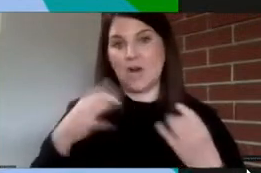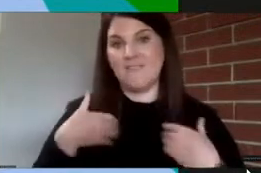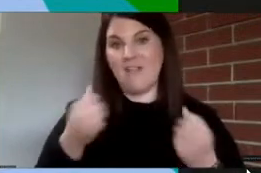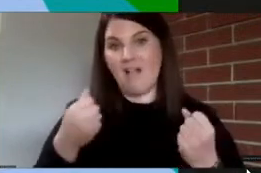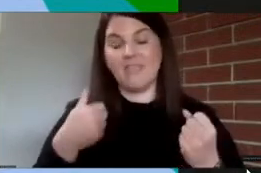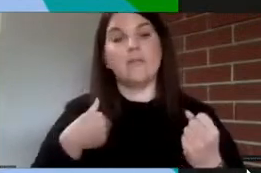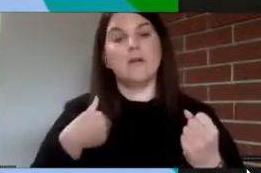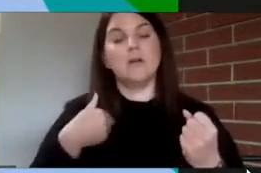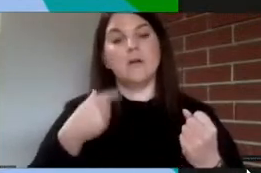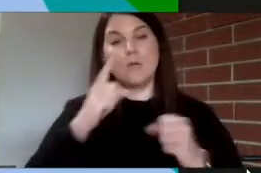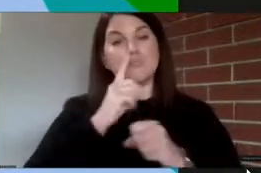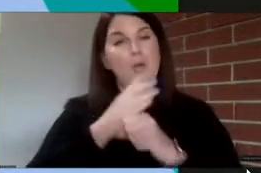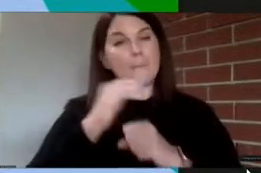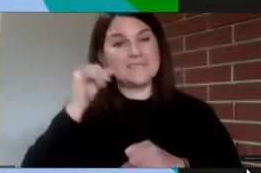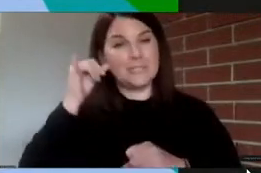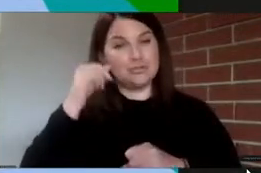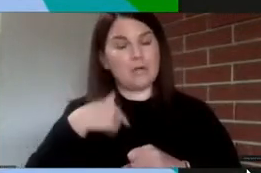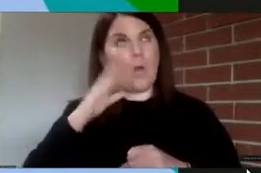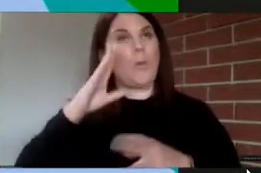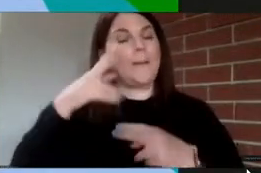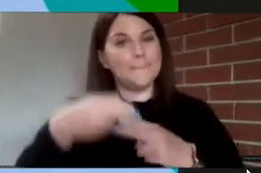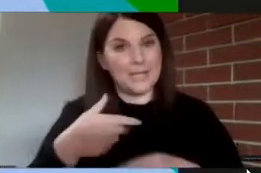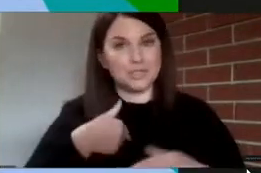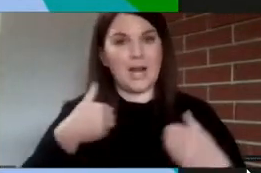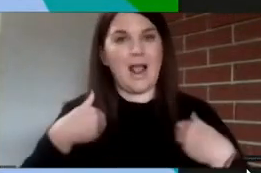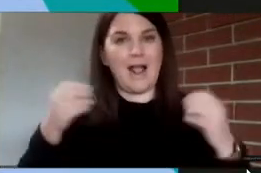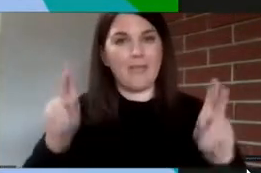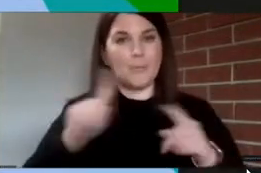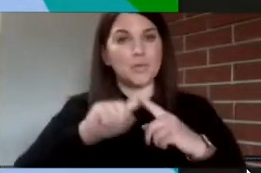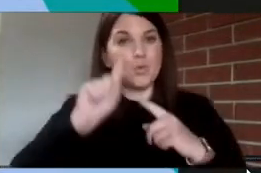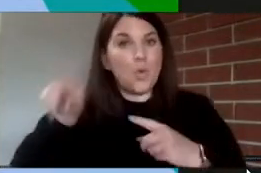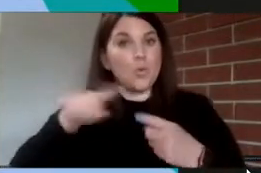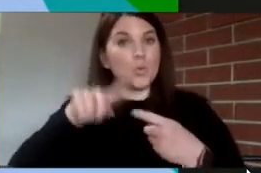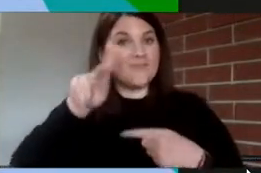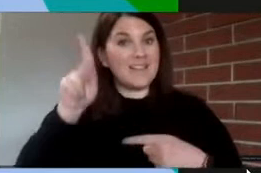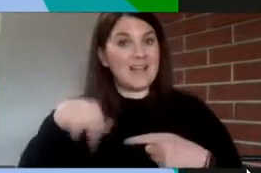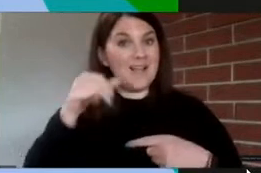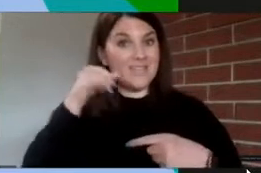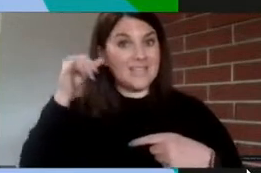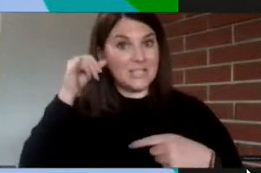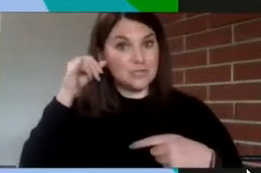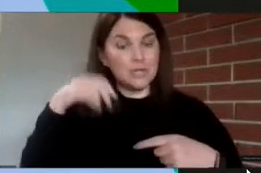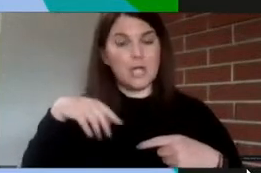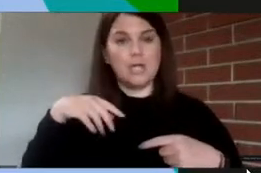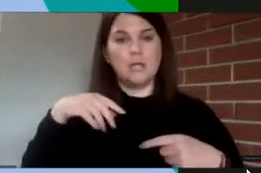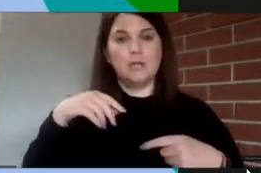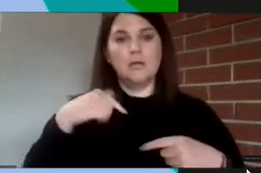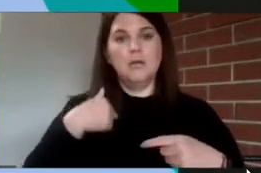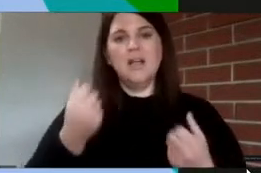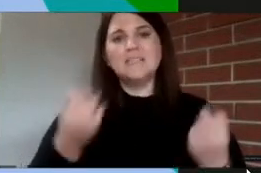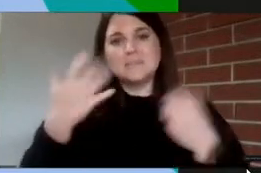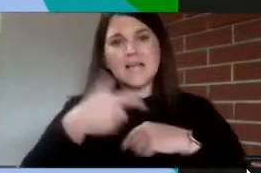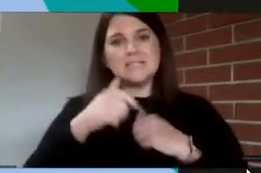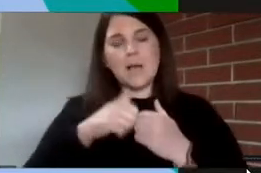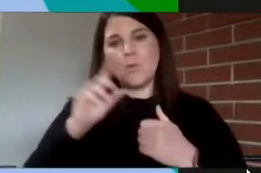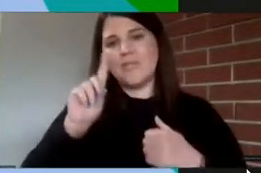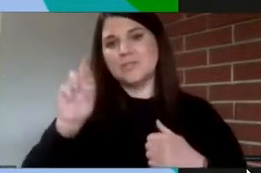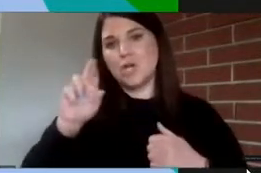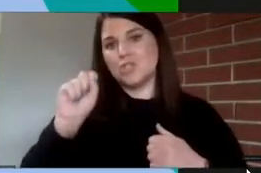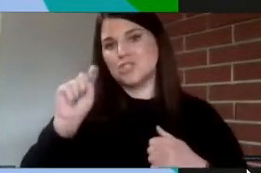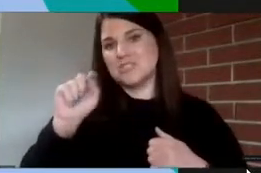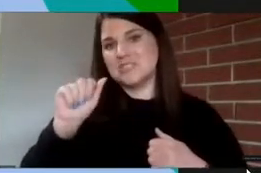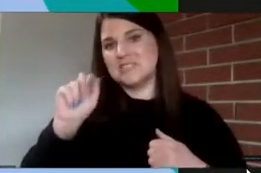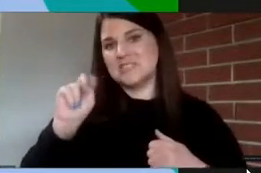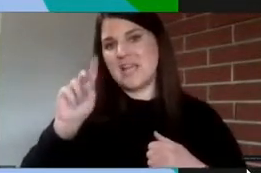promised yesterday that I would mention is I had the opportunity to go to Philadelphia yesterday, and I spent some time with Dr. Stanford and